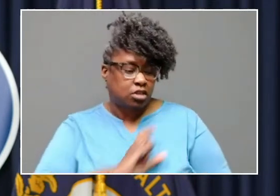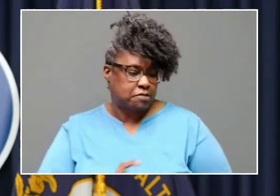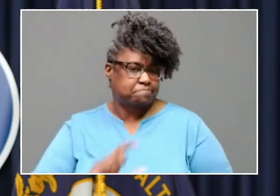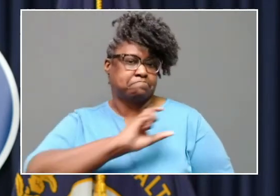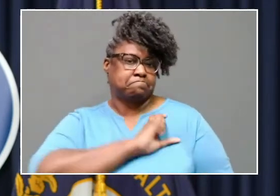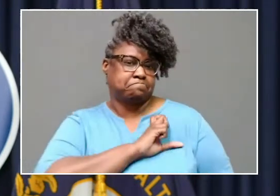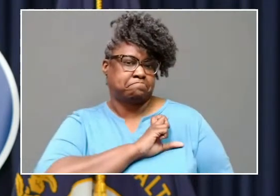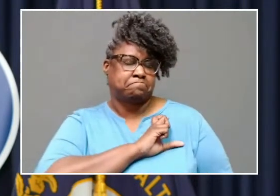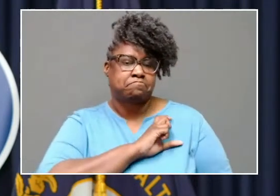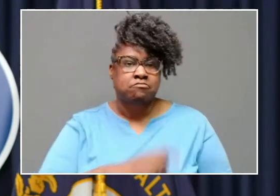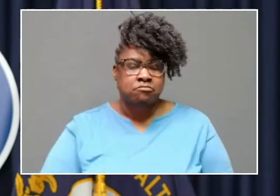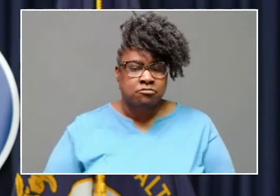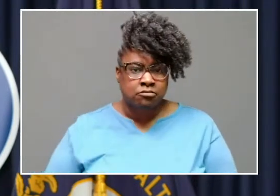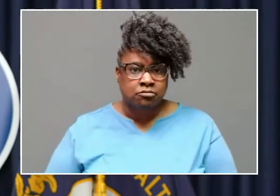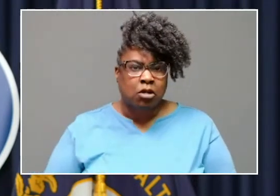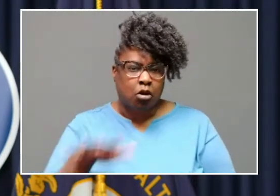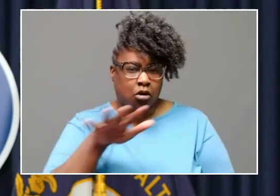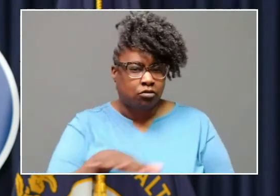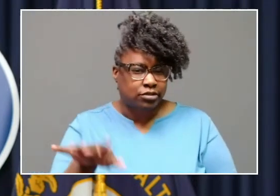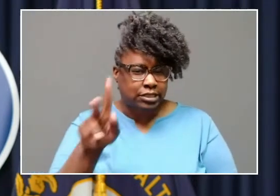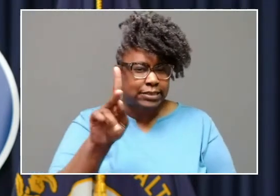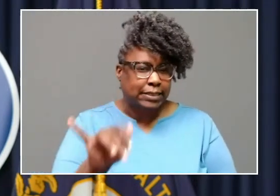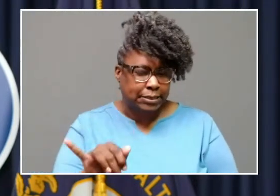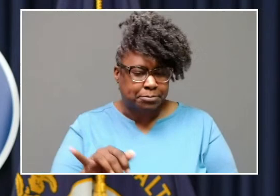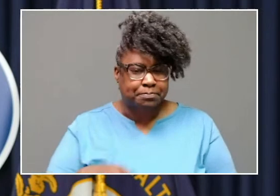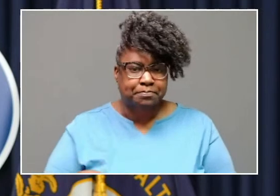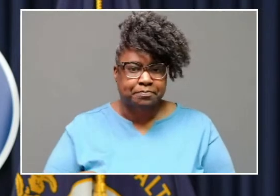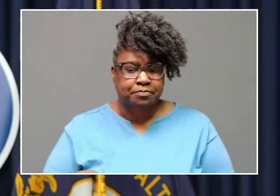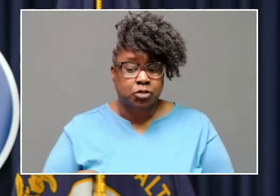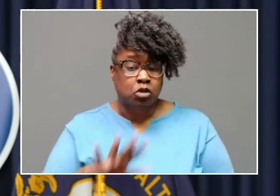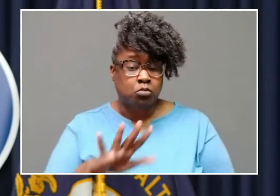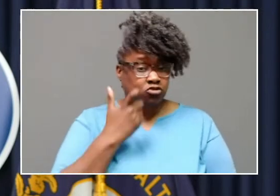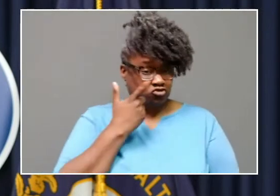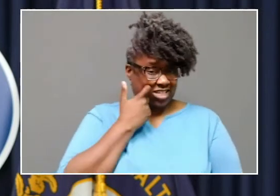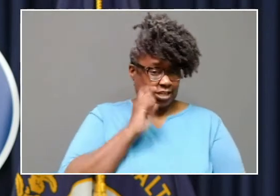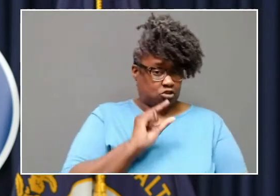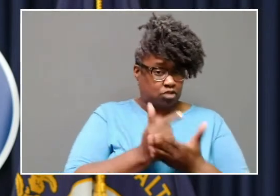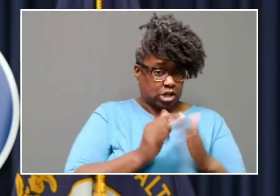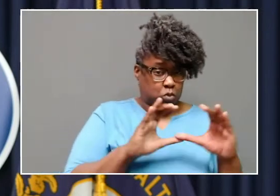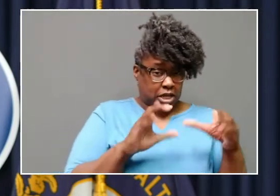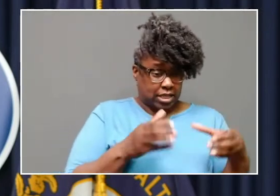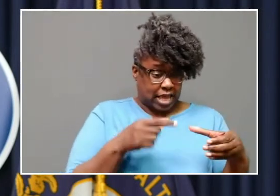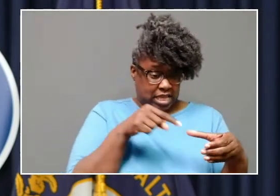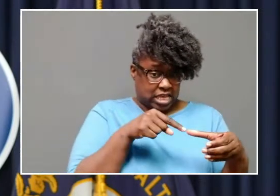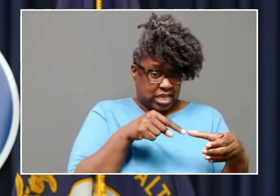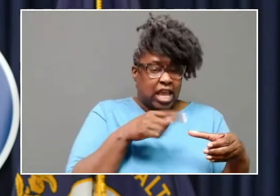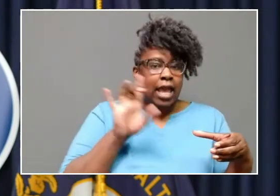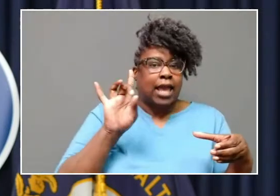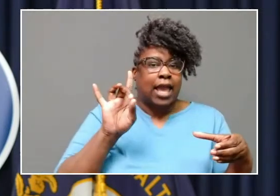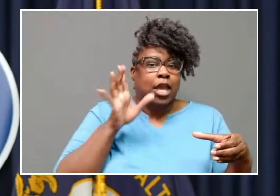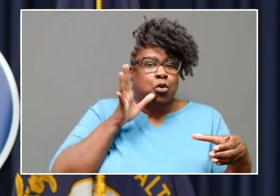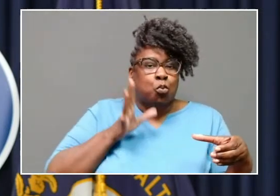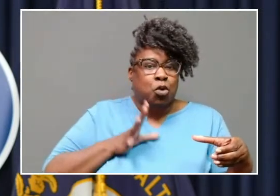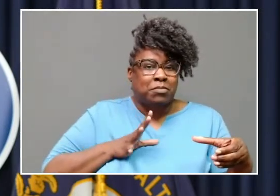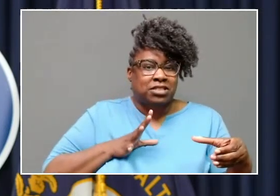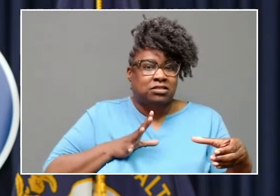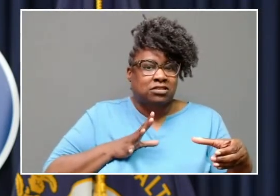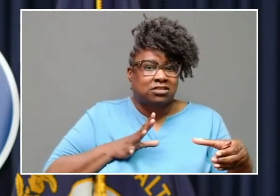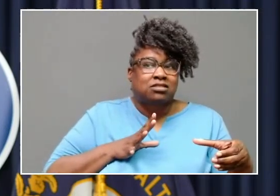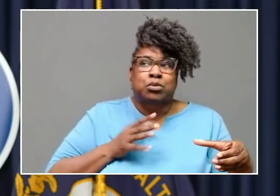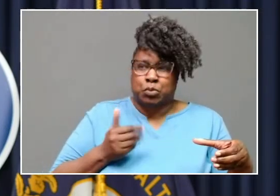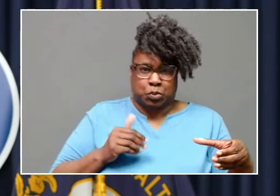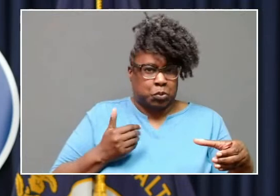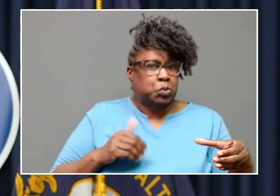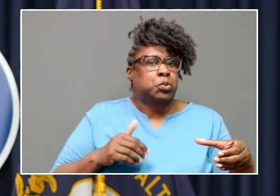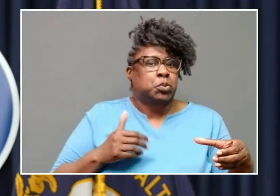about this specific graduating class is that it included 8 women, which is one of the largest number of females to graduate from